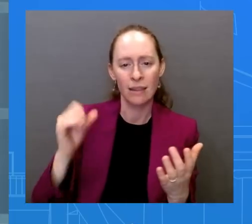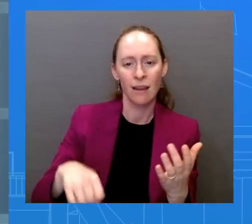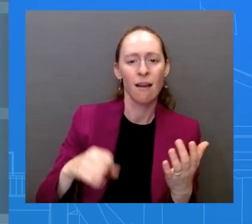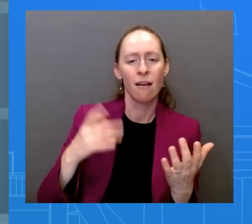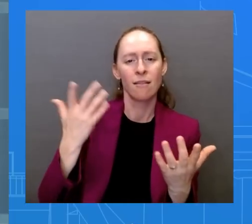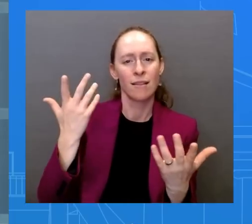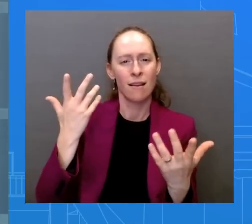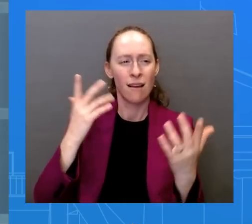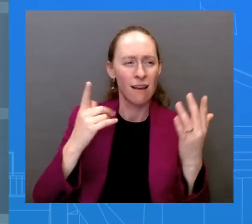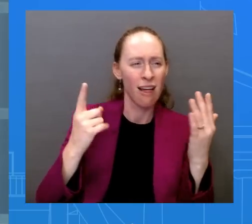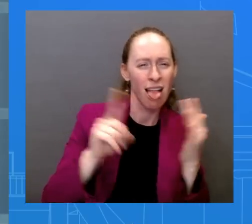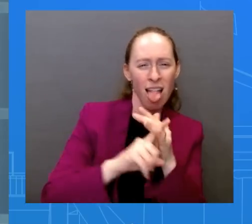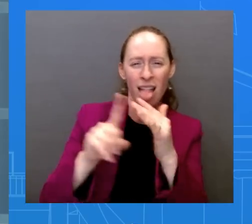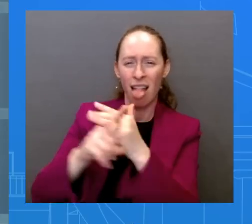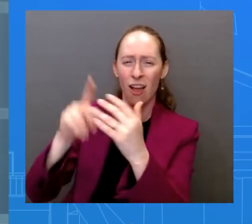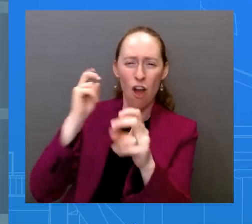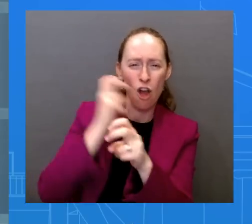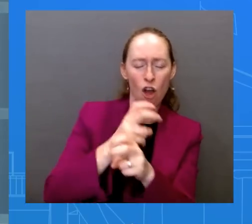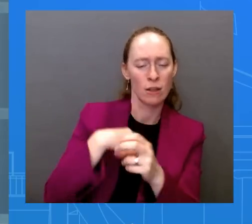going to continue to monitor